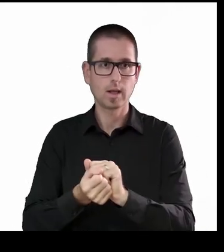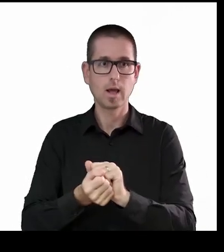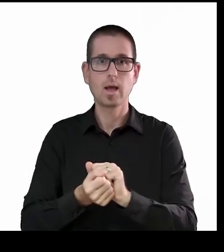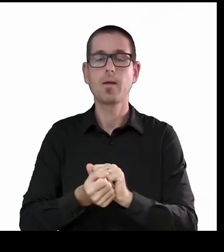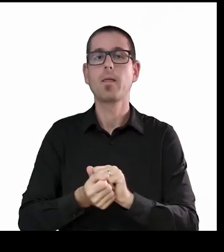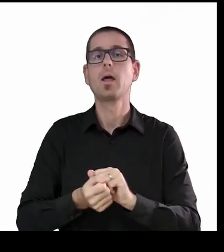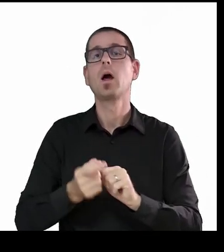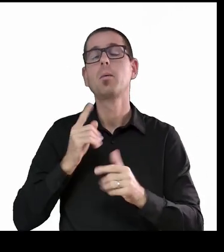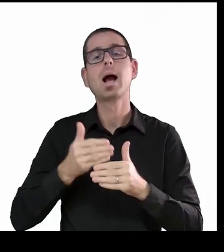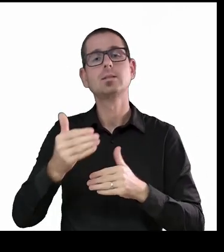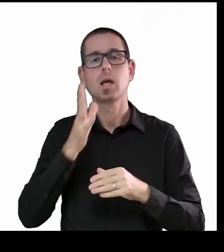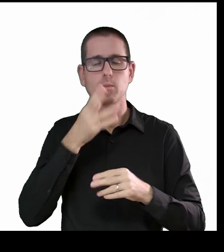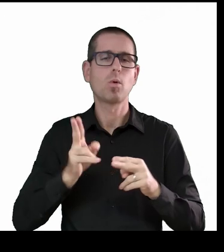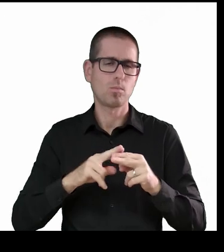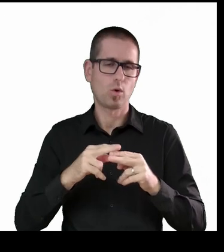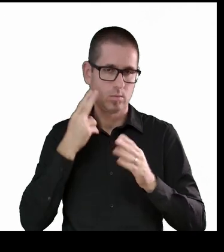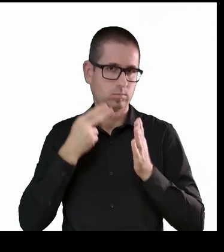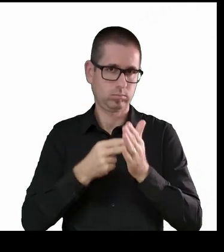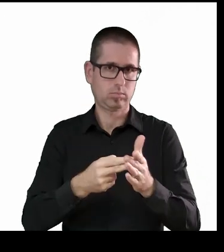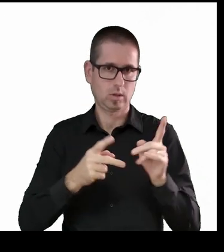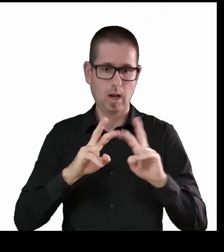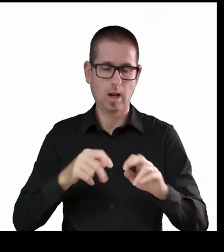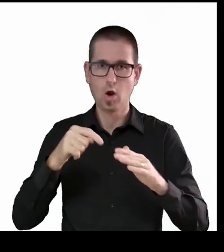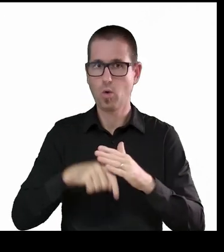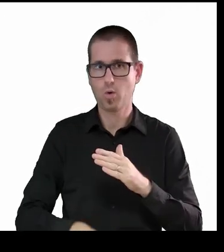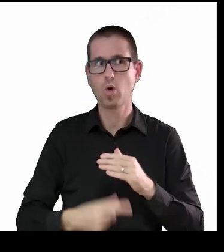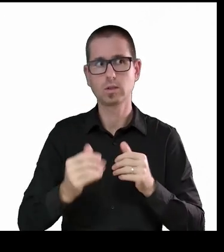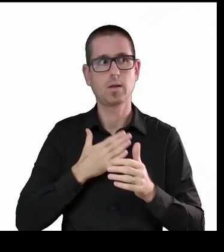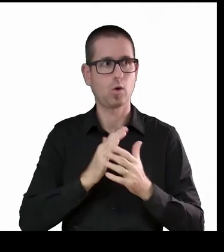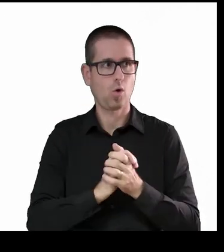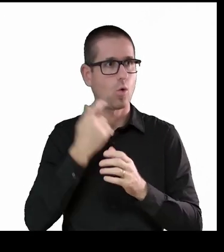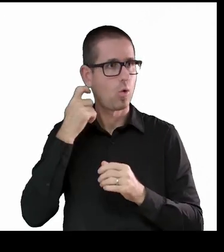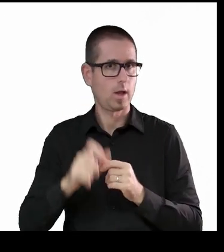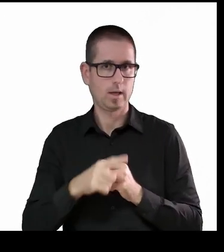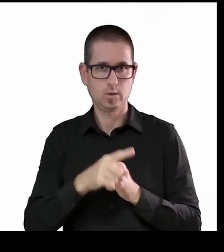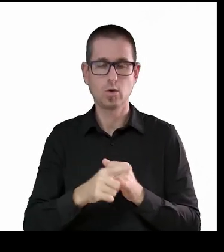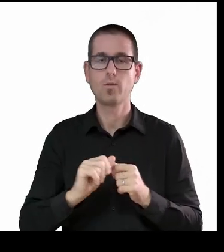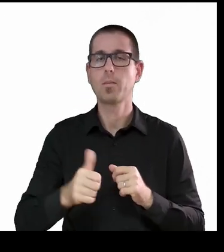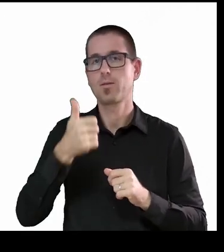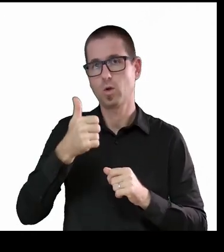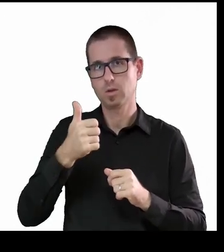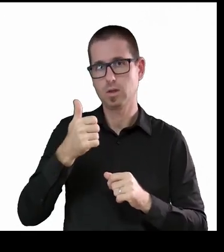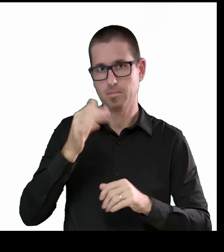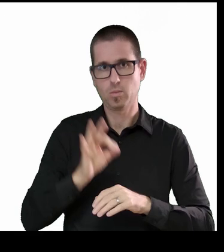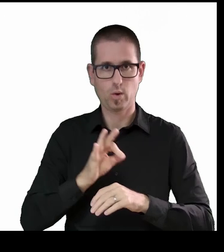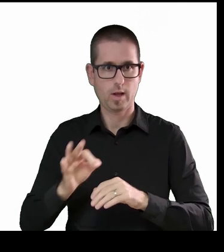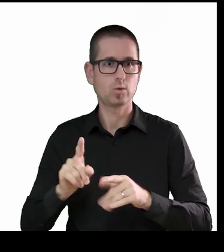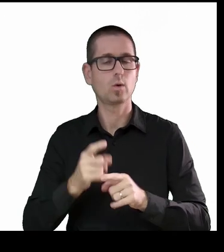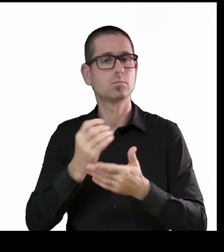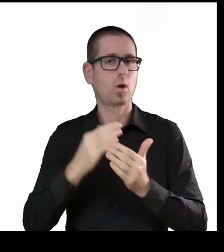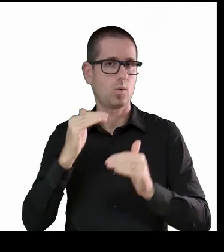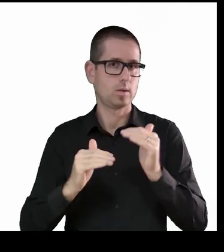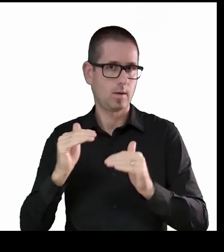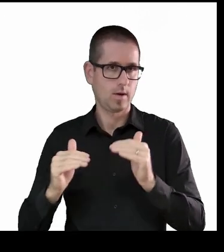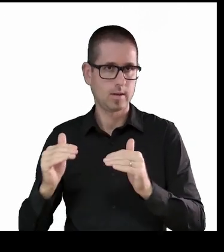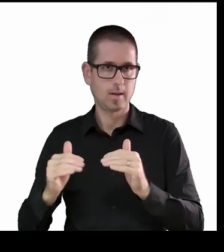Even though later we will talk more about this with my colleague, the pilot study of the self-evaluation tool being developed under the